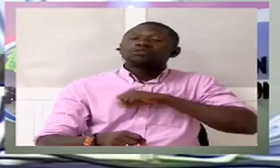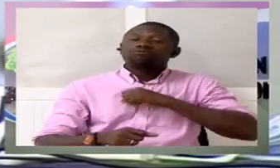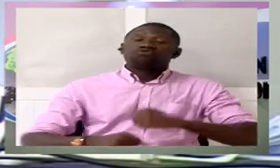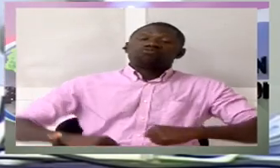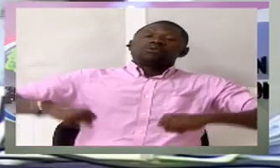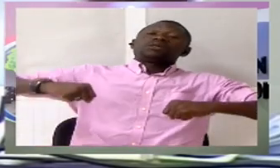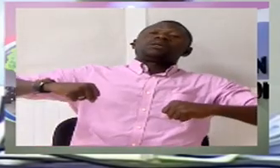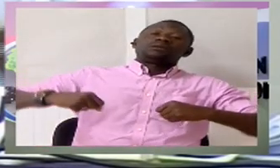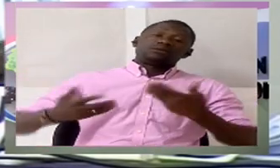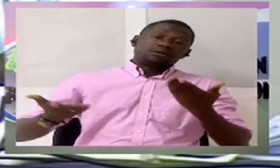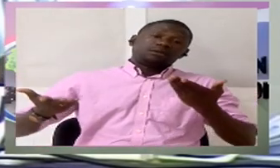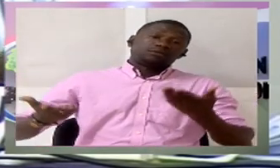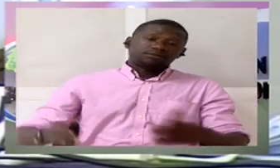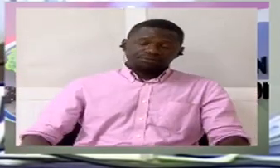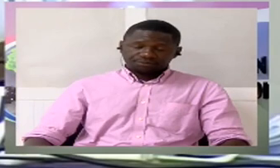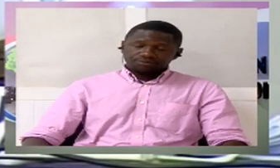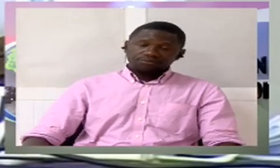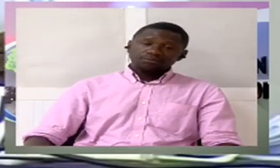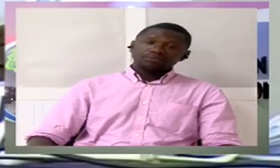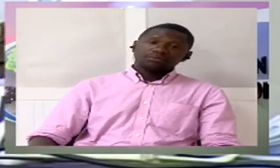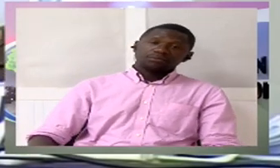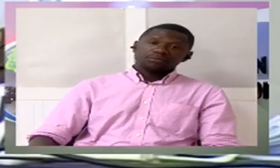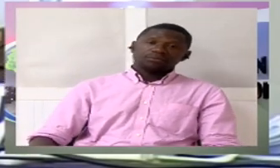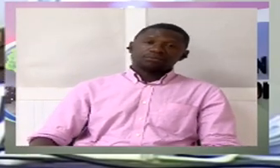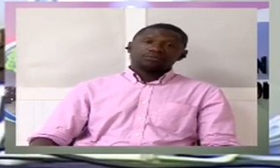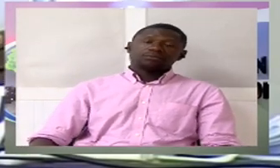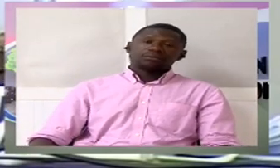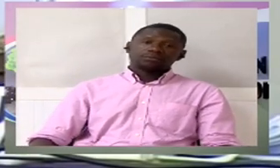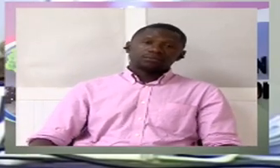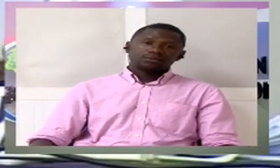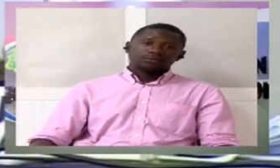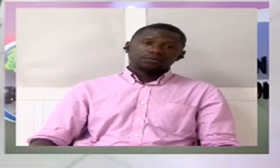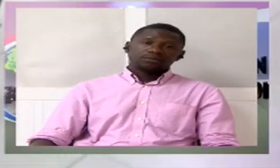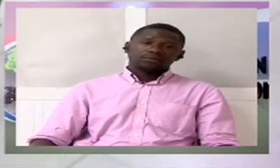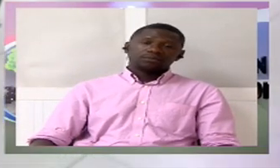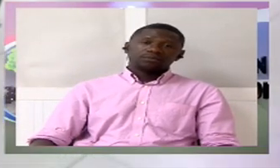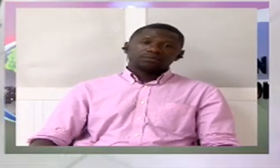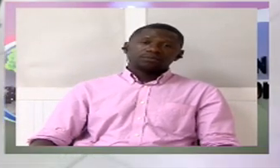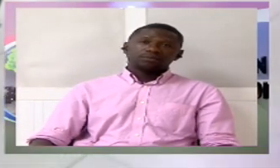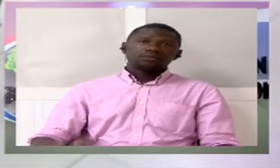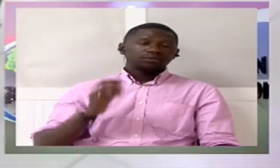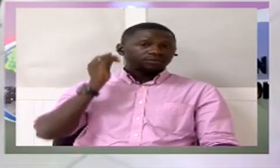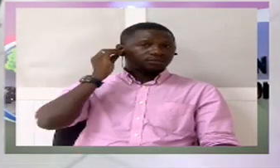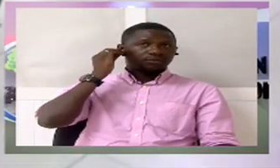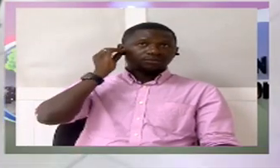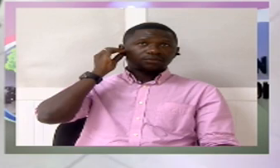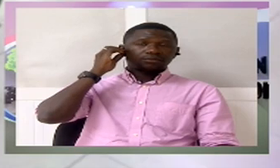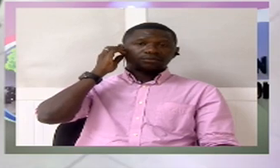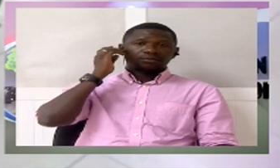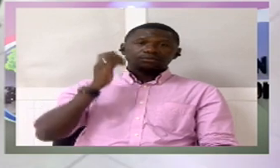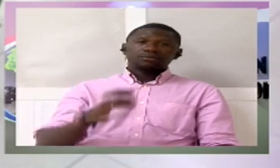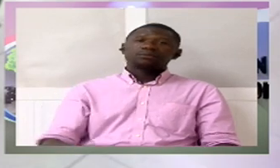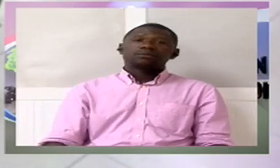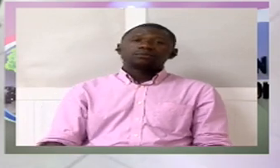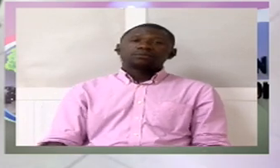Excellency President Kabeni itandila ko Baba Job abe tembo mento bi ay komen si afangoma